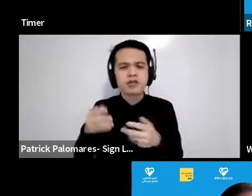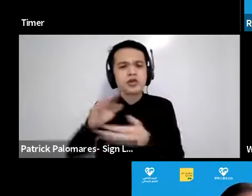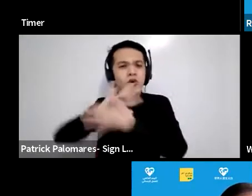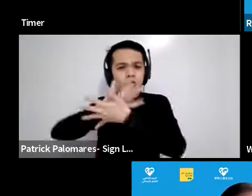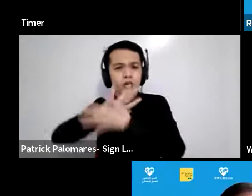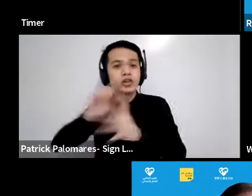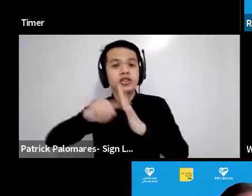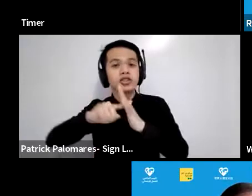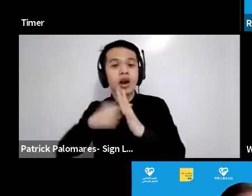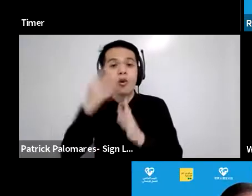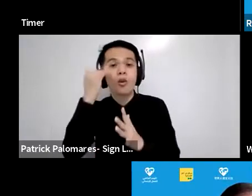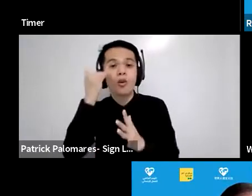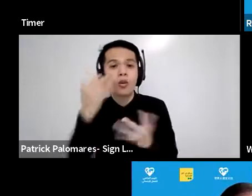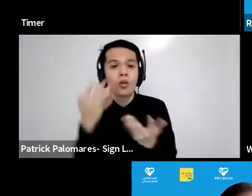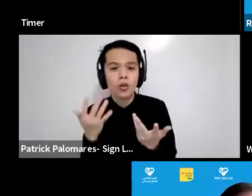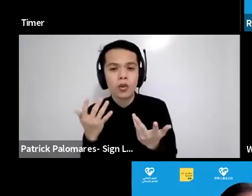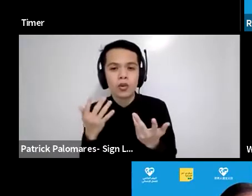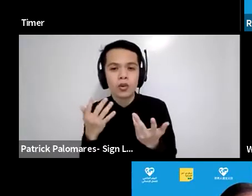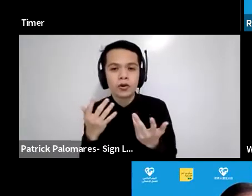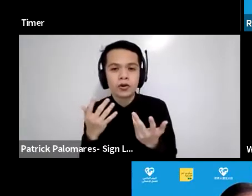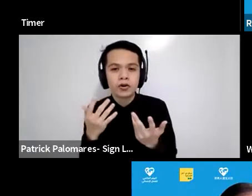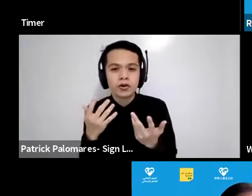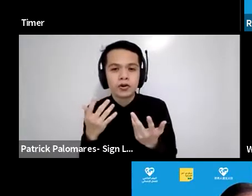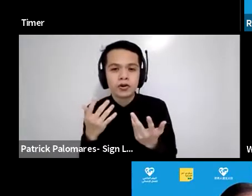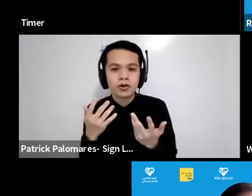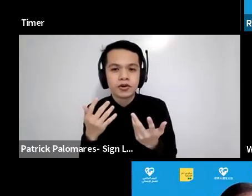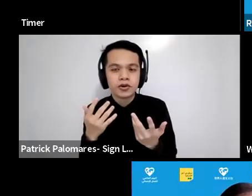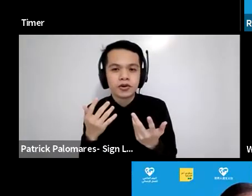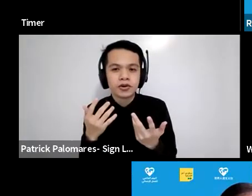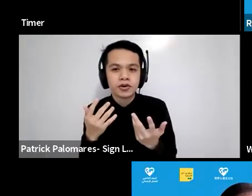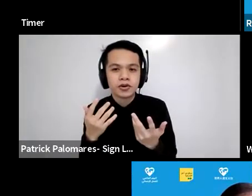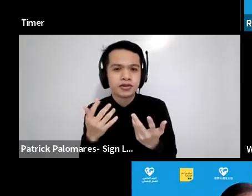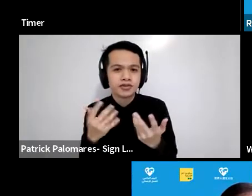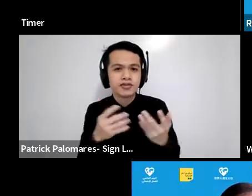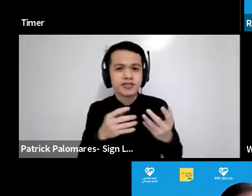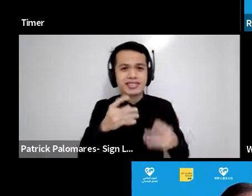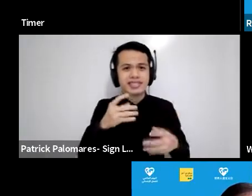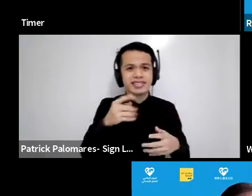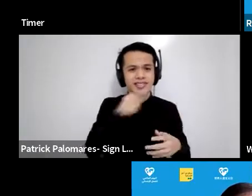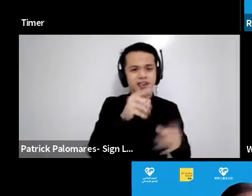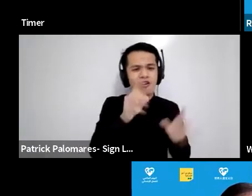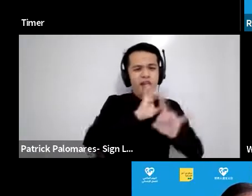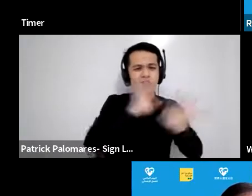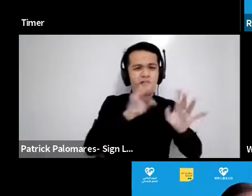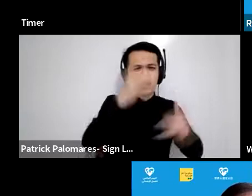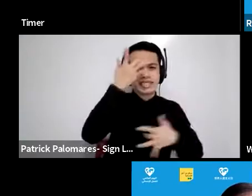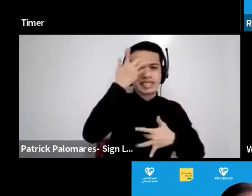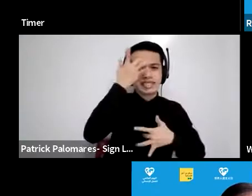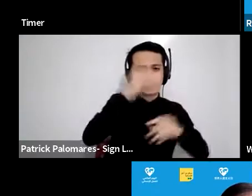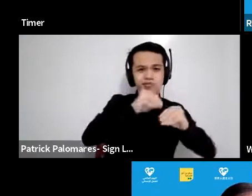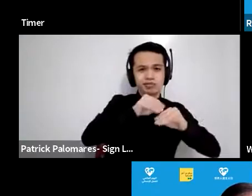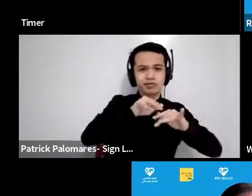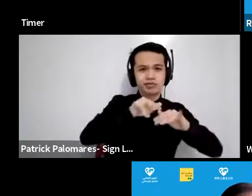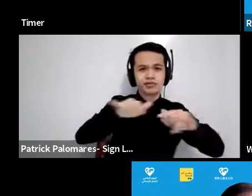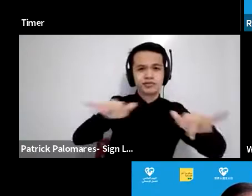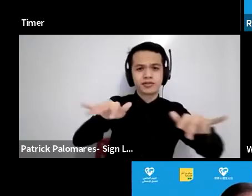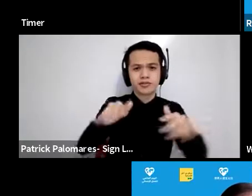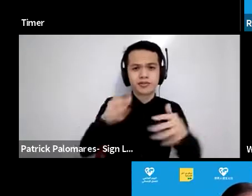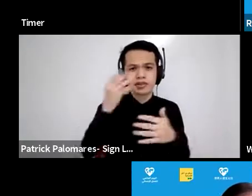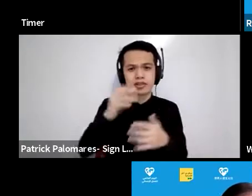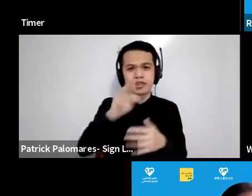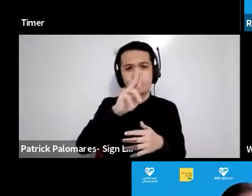started because it is a zoonotic disease, which means that it started because of urbanization